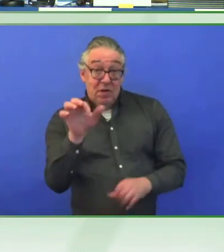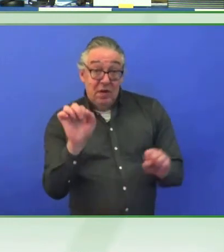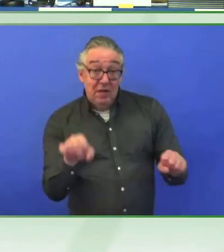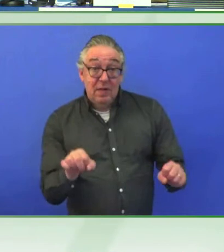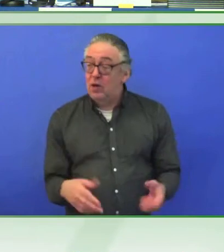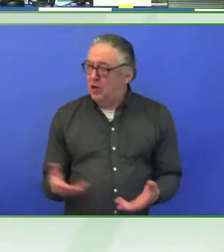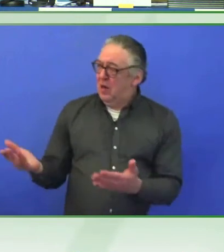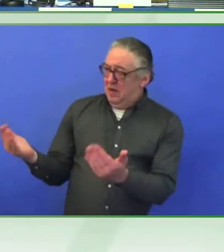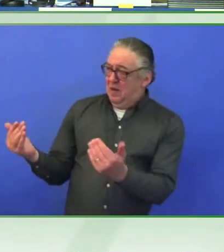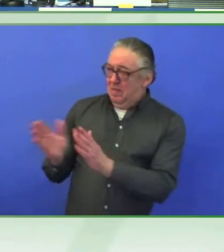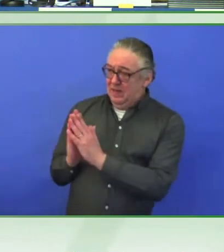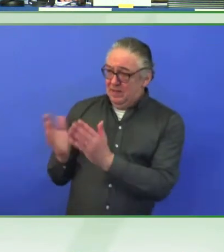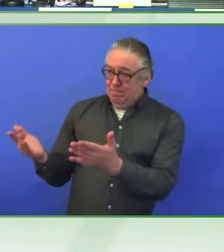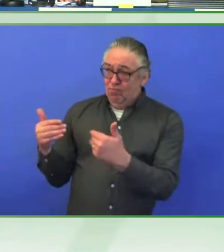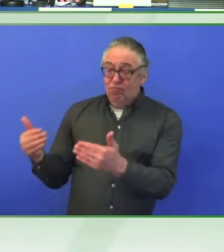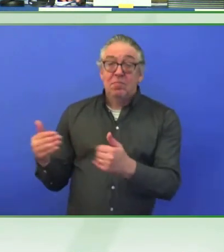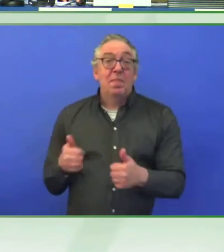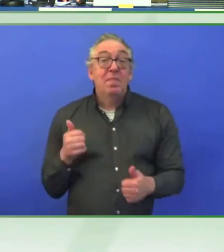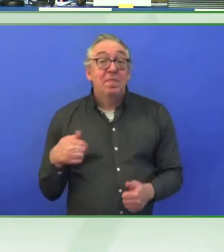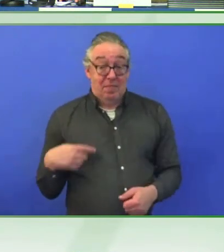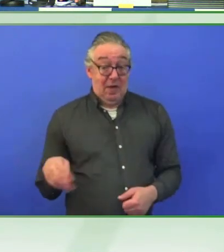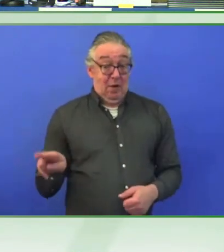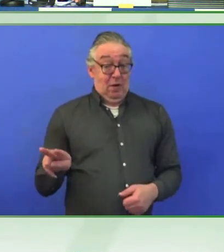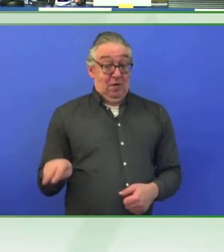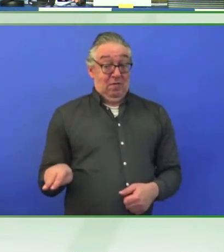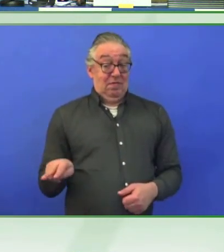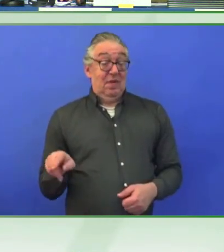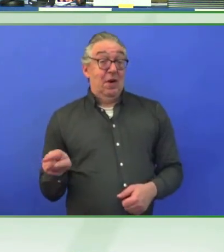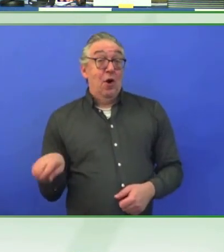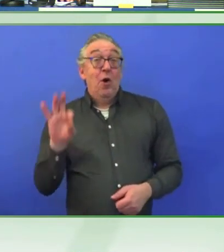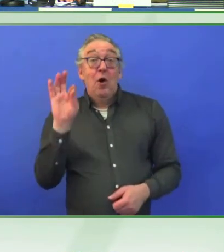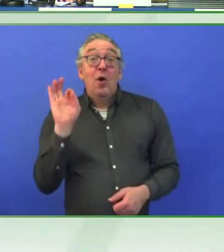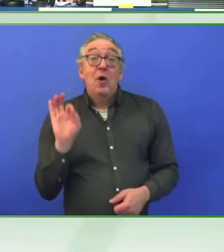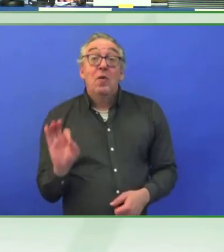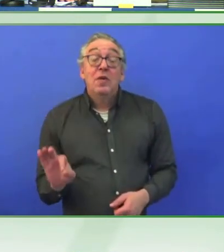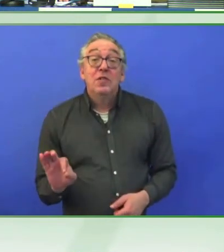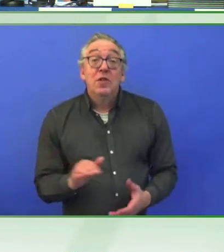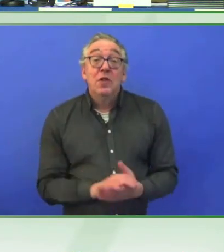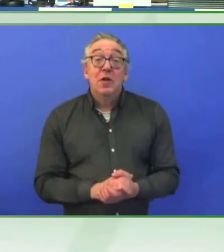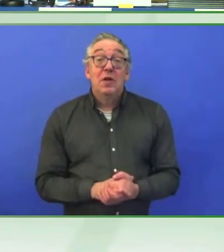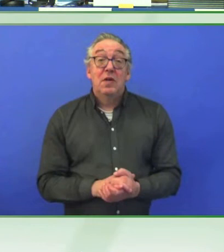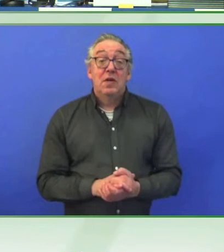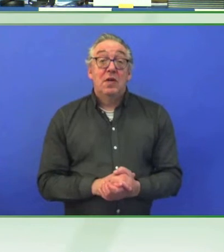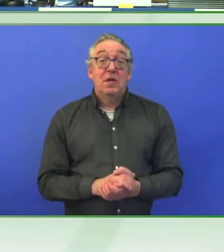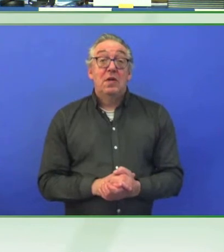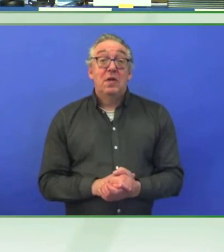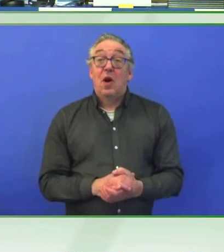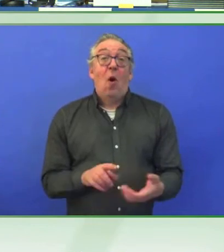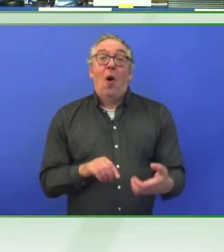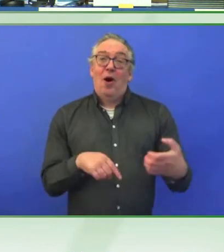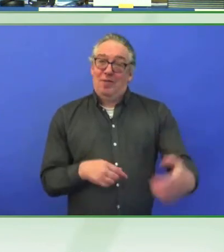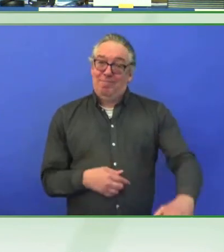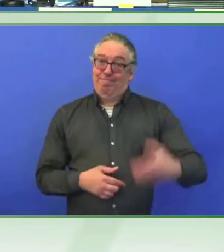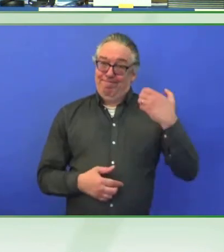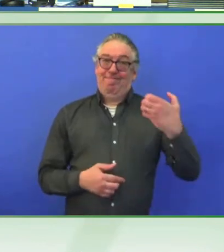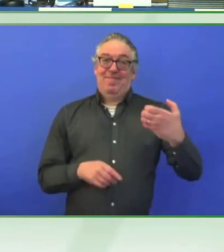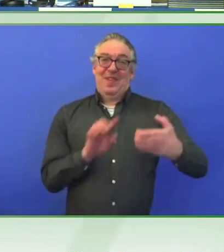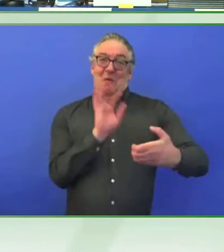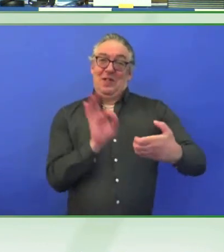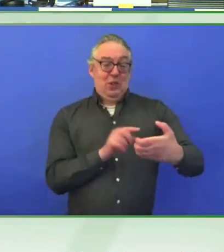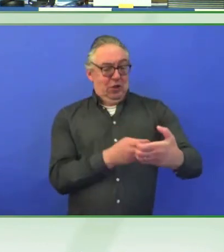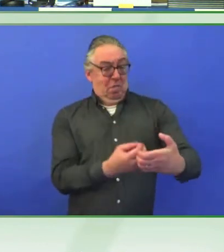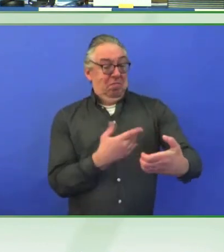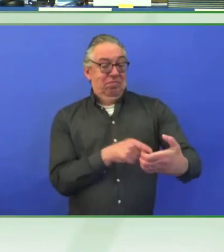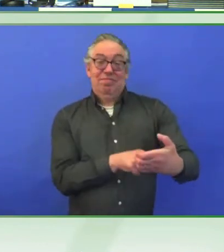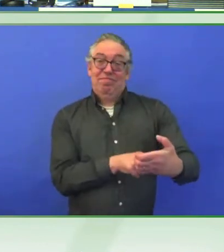Okay, so the question I've received here is, it came through on my telephone, is what are the